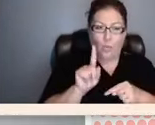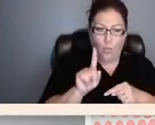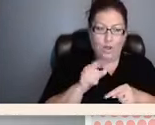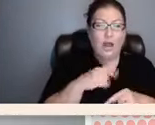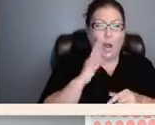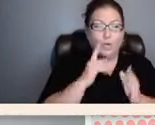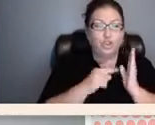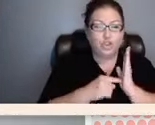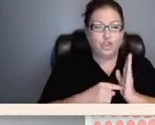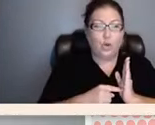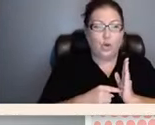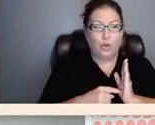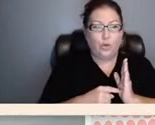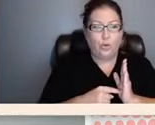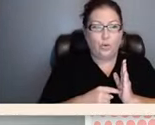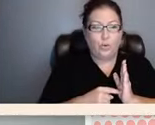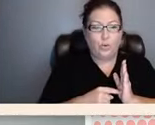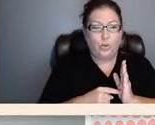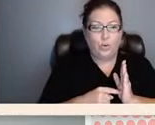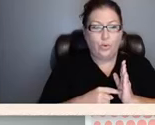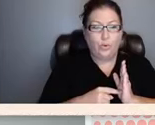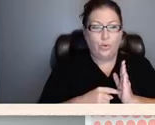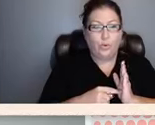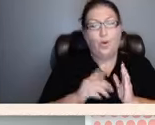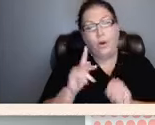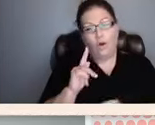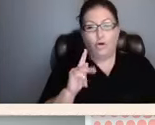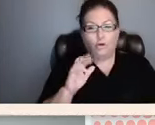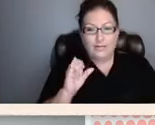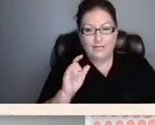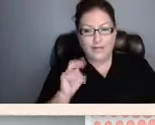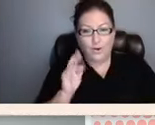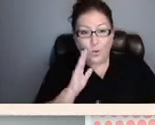you. Kristen will show you.